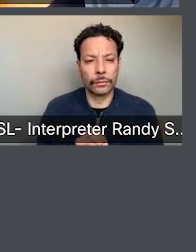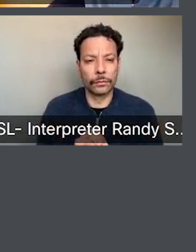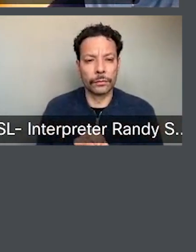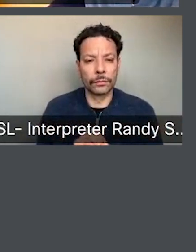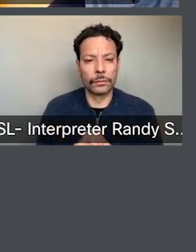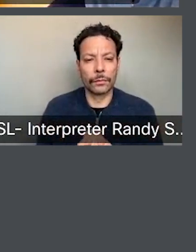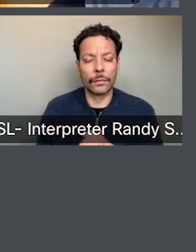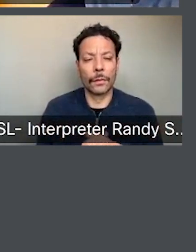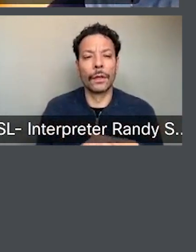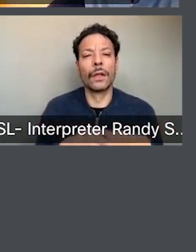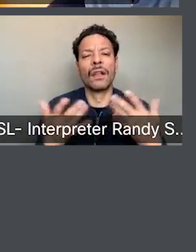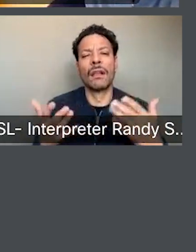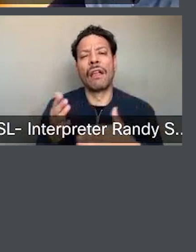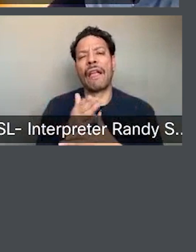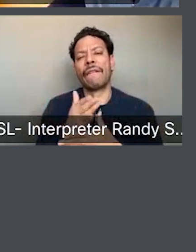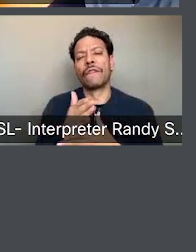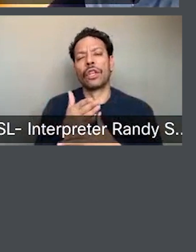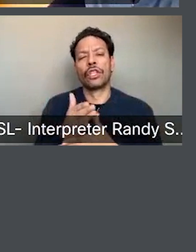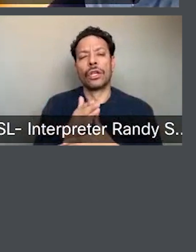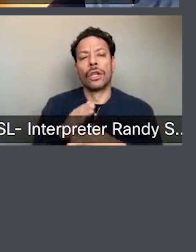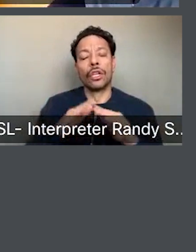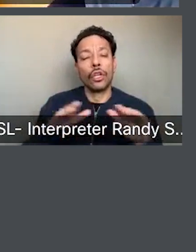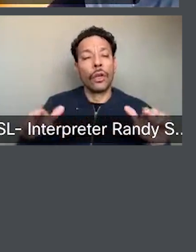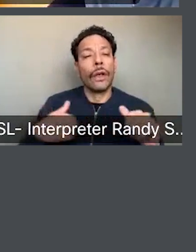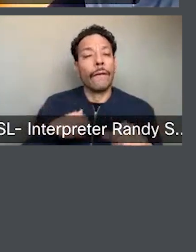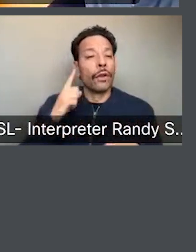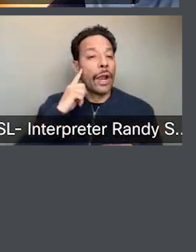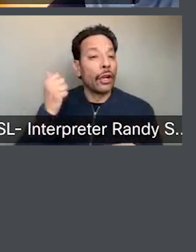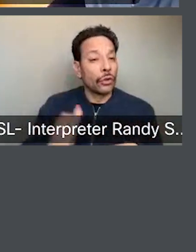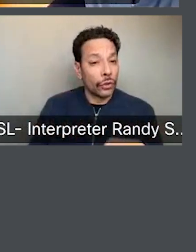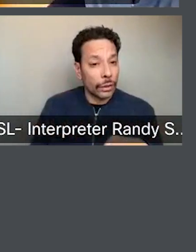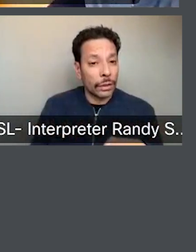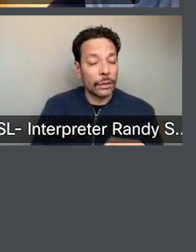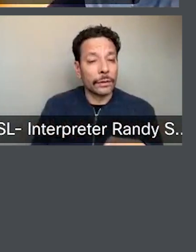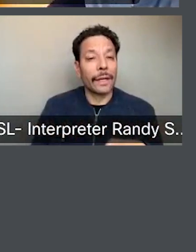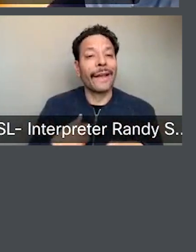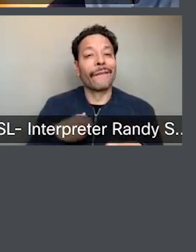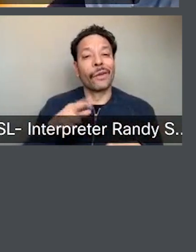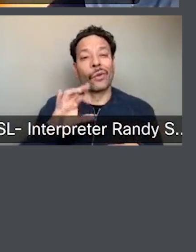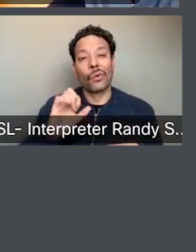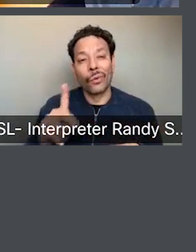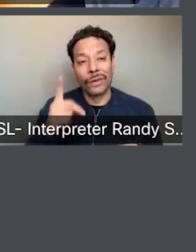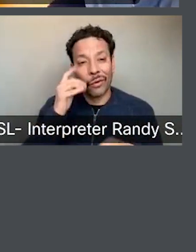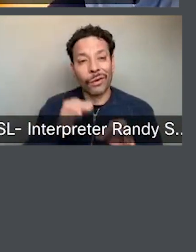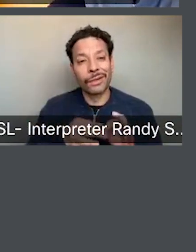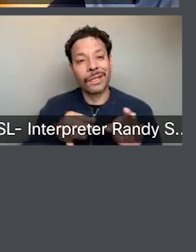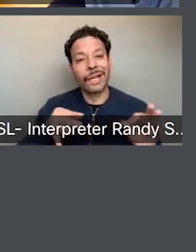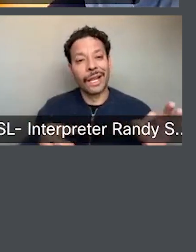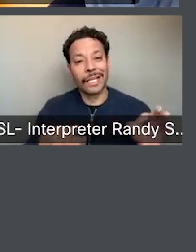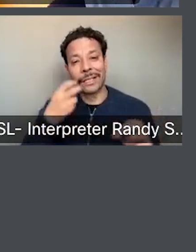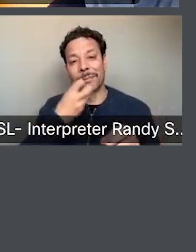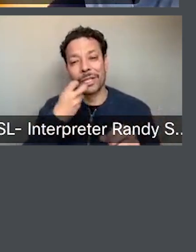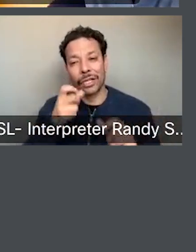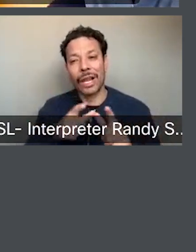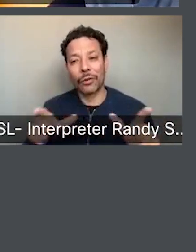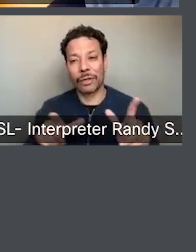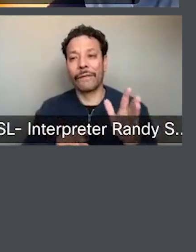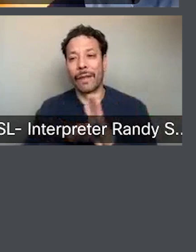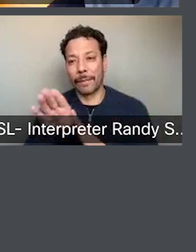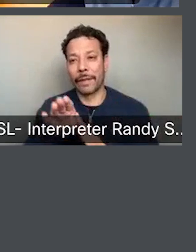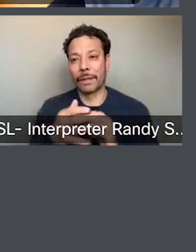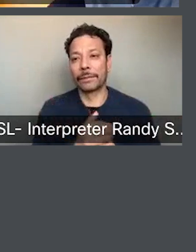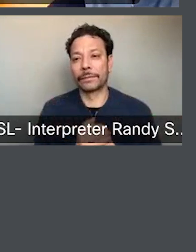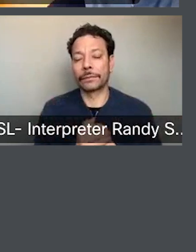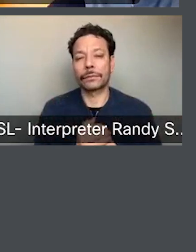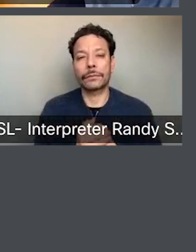So on average, children with unilateral hearing loss are at risk for delayed speech-language development.